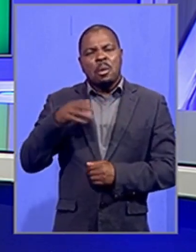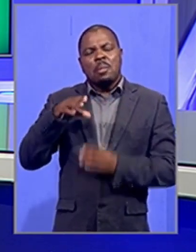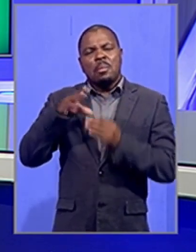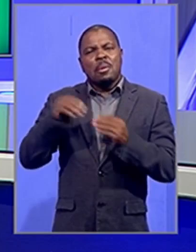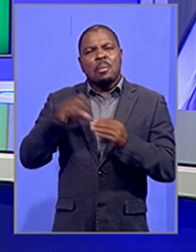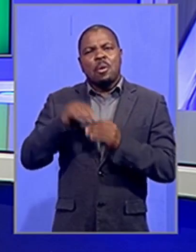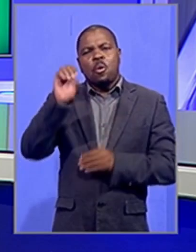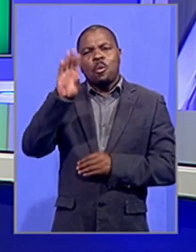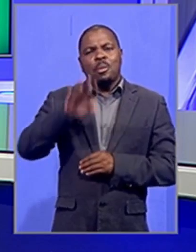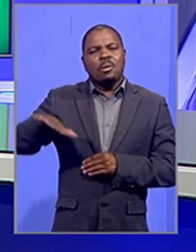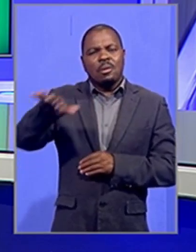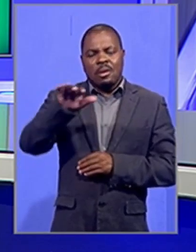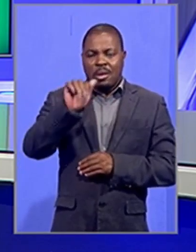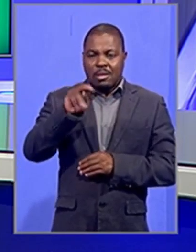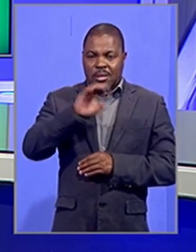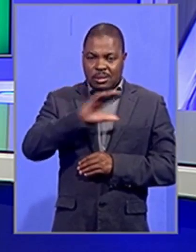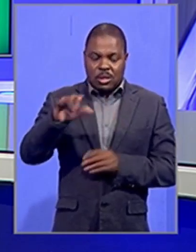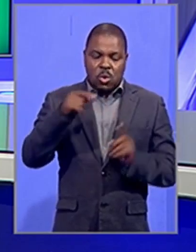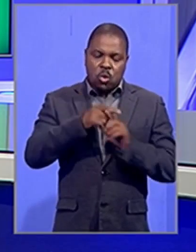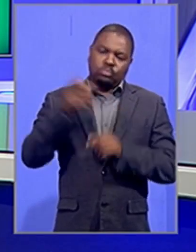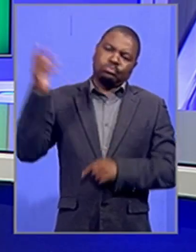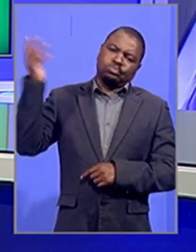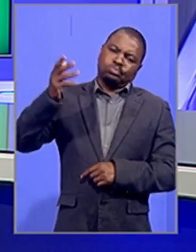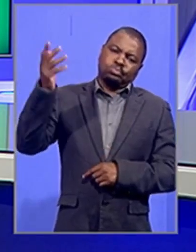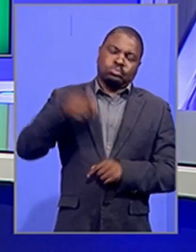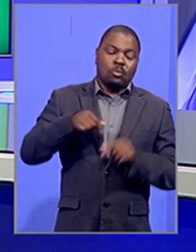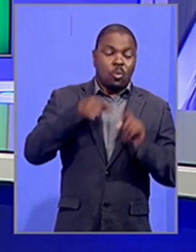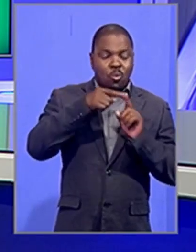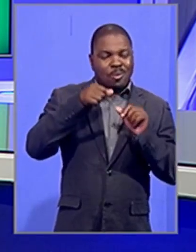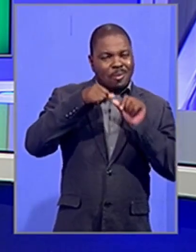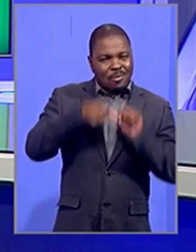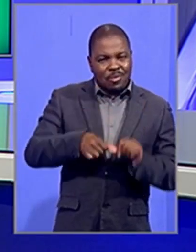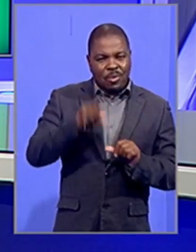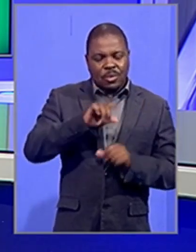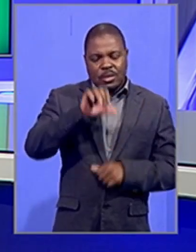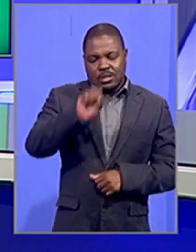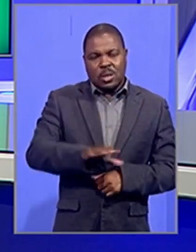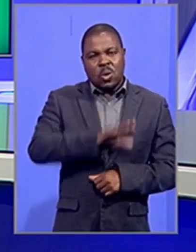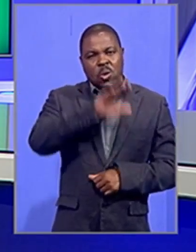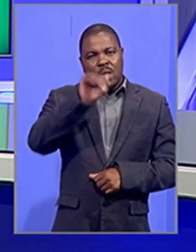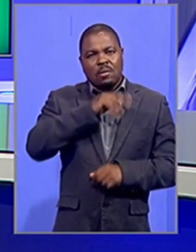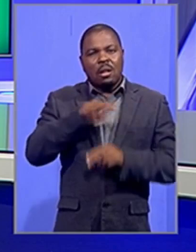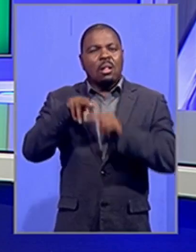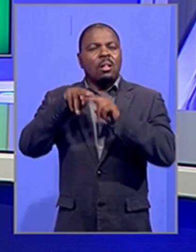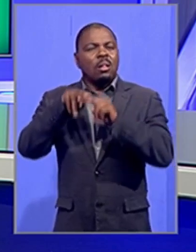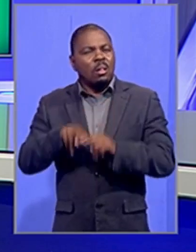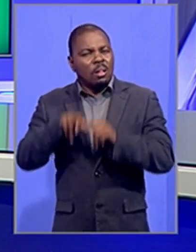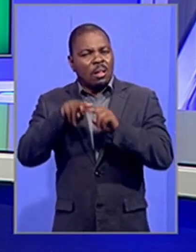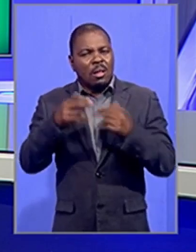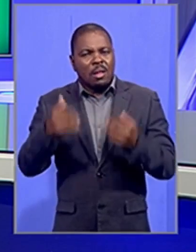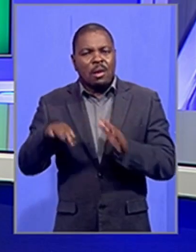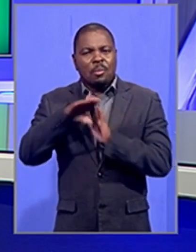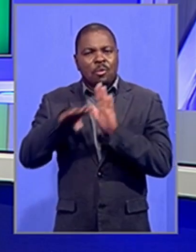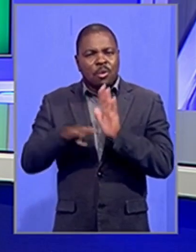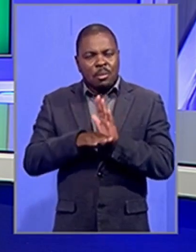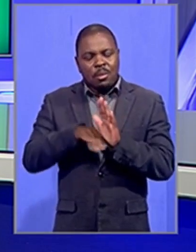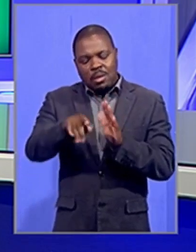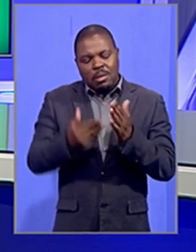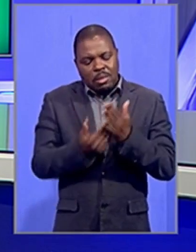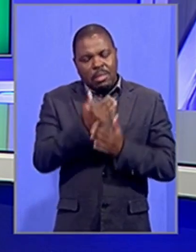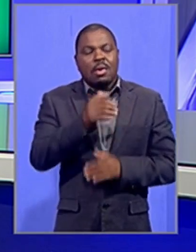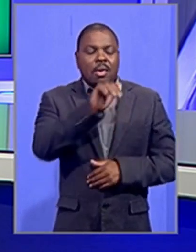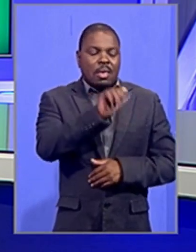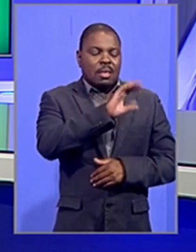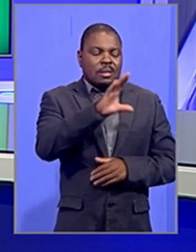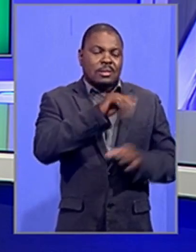ka Bloemfontein, Ramaphosa o gateletše gore naga e ithekgile ka lenaneo la bjale la tsošološo ya ANC.